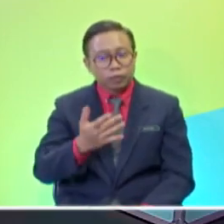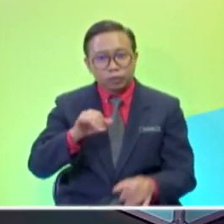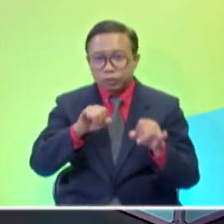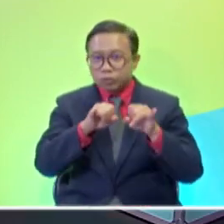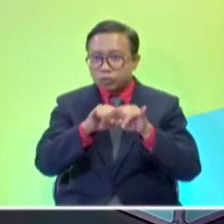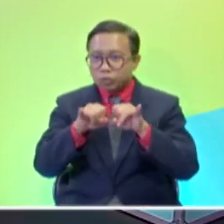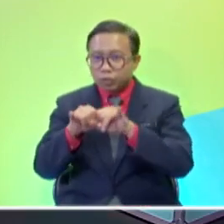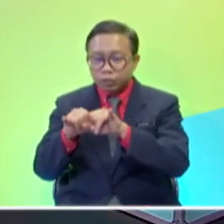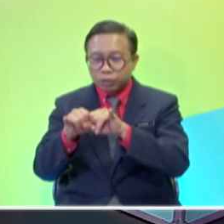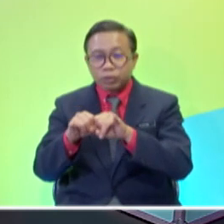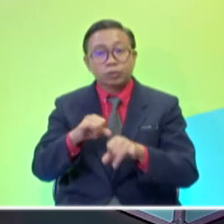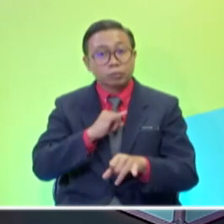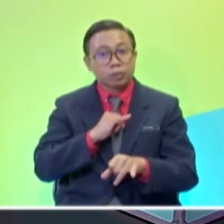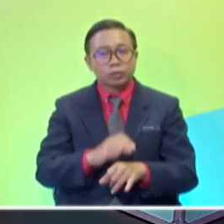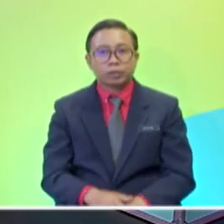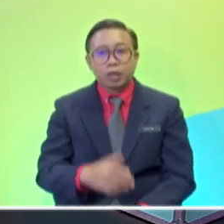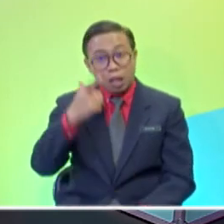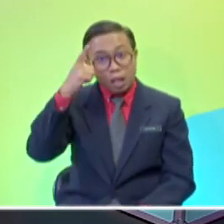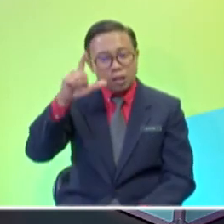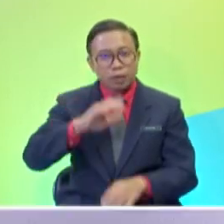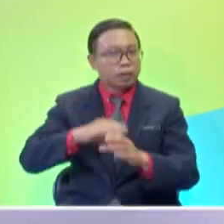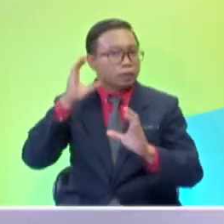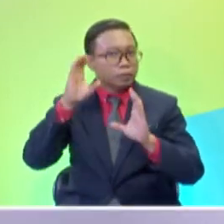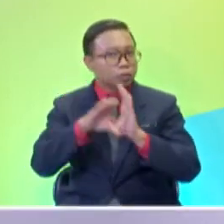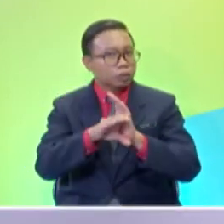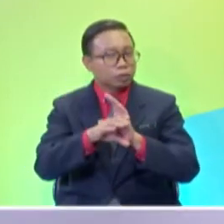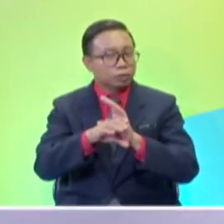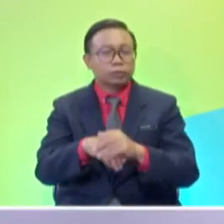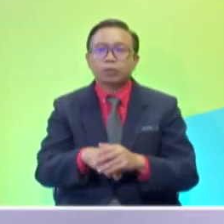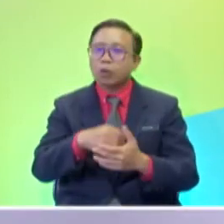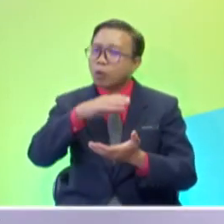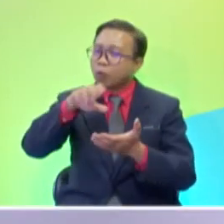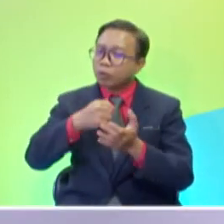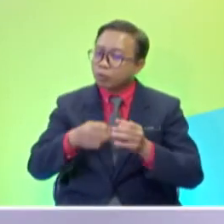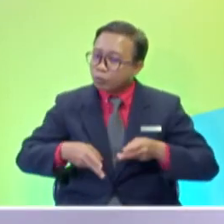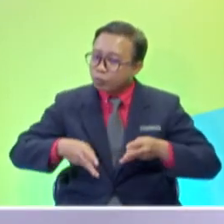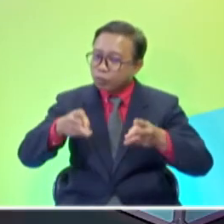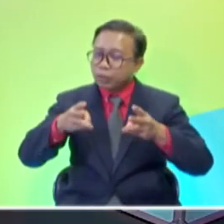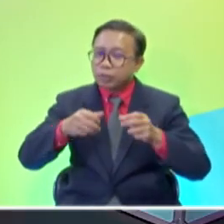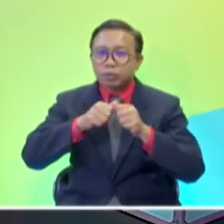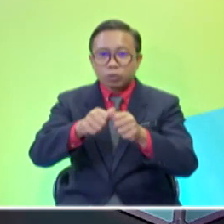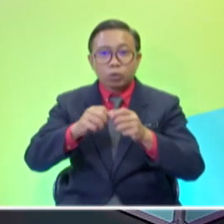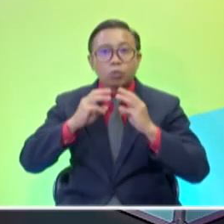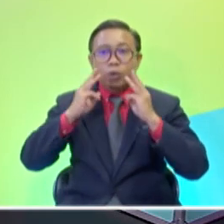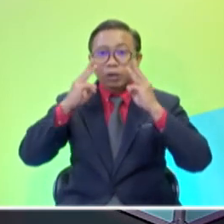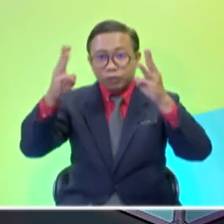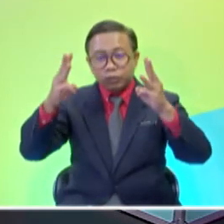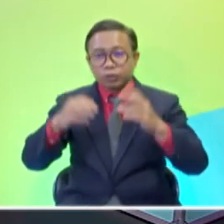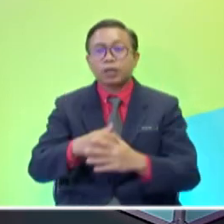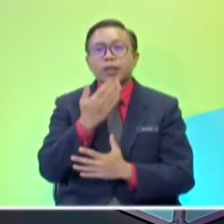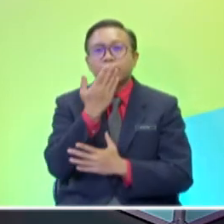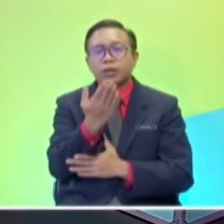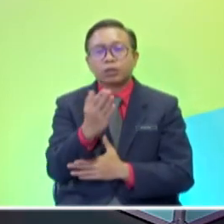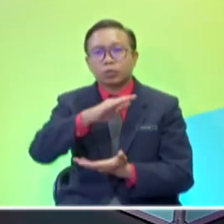me on a hike soon Of when course. you look at this picture? I feel like I want to join you all the way. Wonderful. All right, Thank Miss you very Ima.